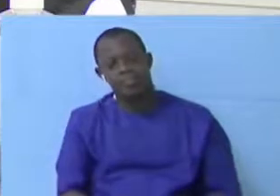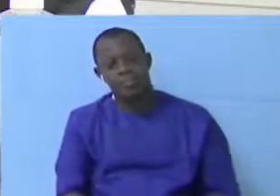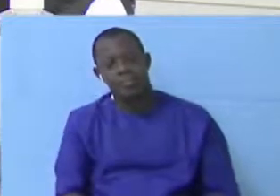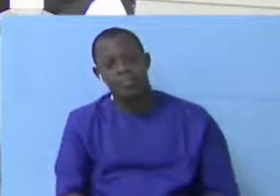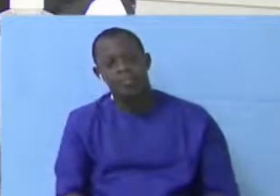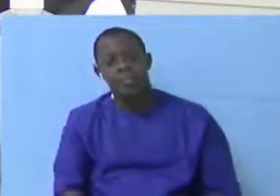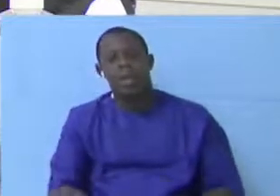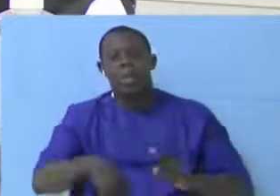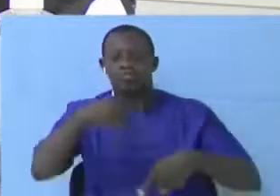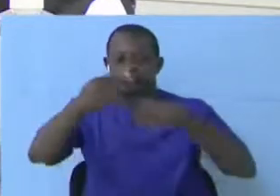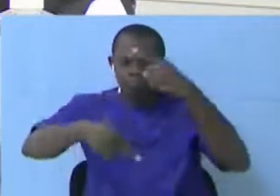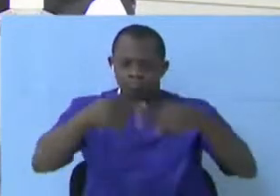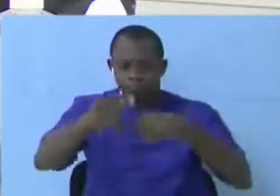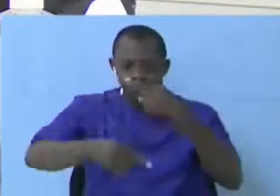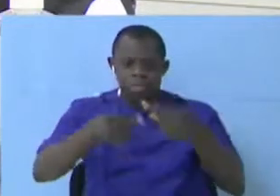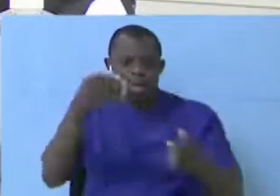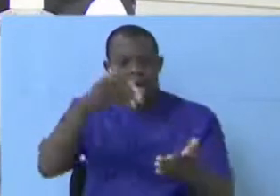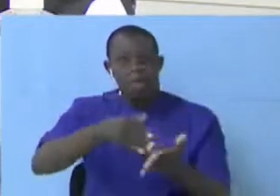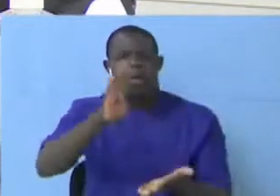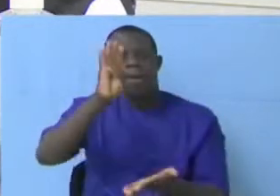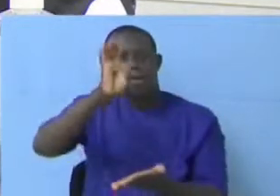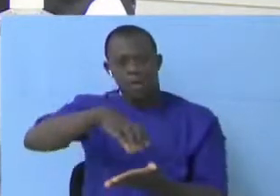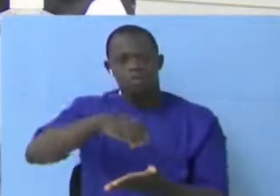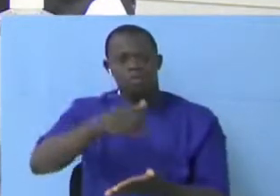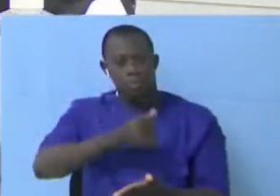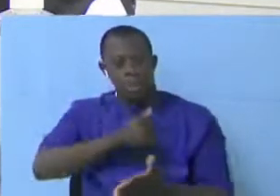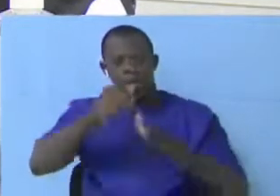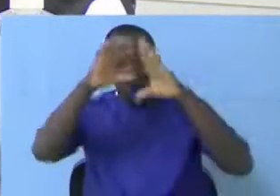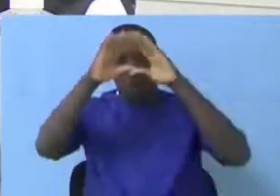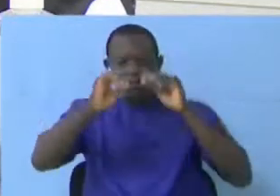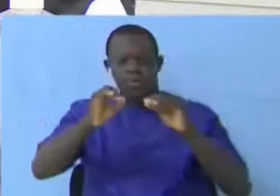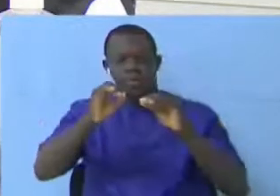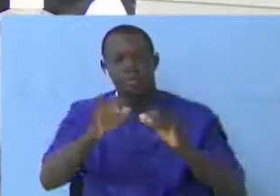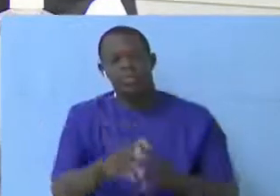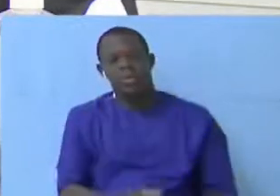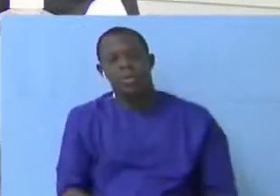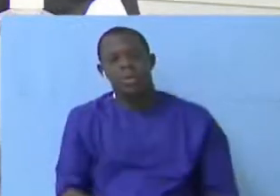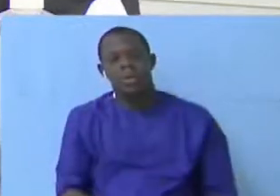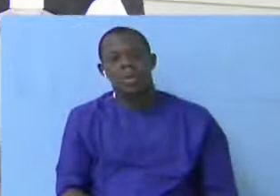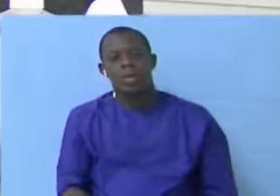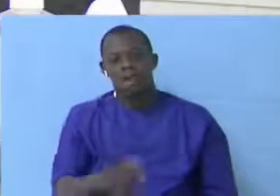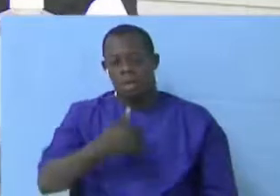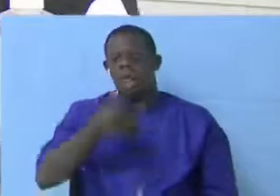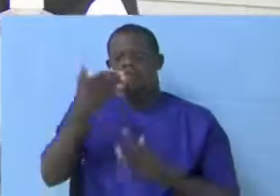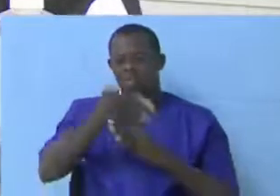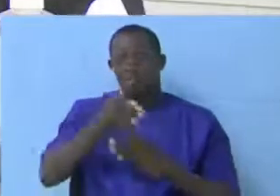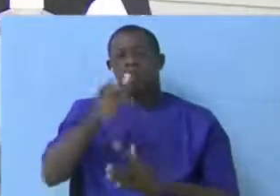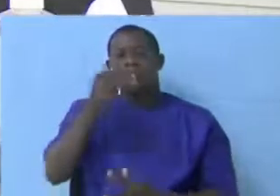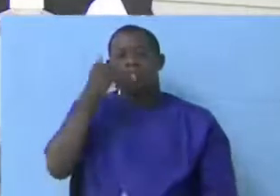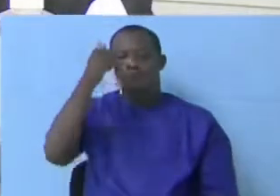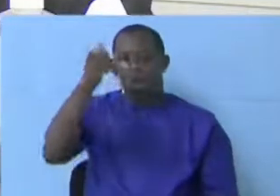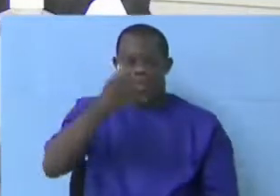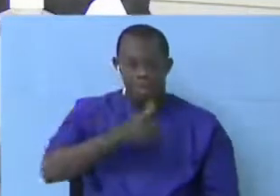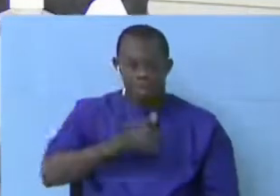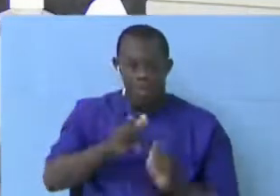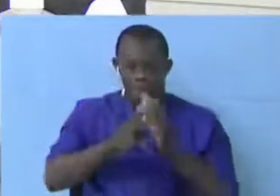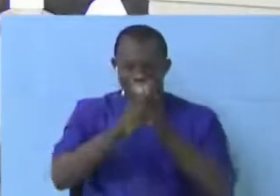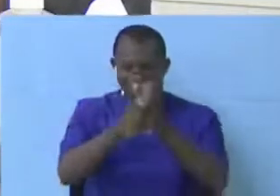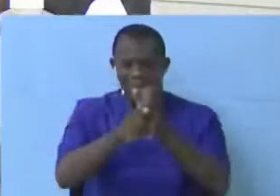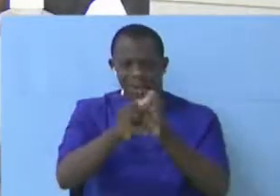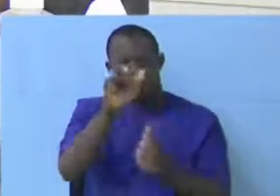I proceeded to Banyu, to my office. And I believe I called my 2IC Bamba. He was already